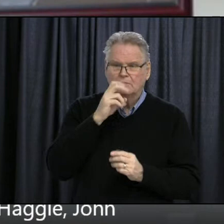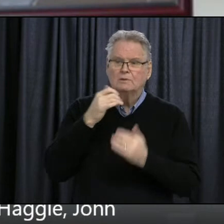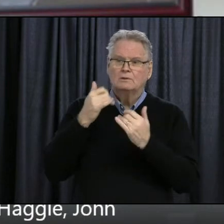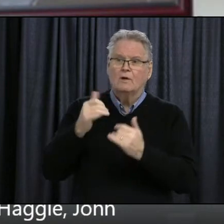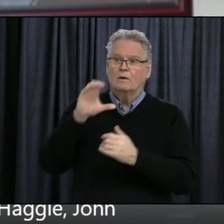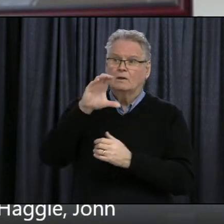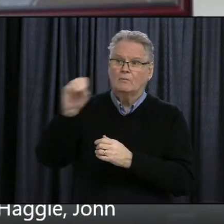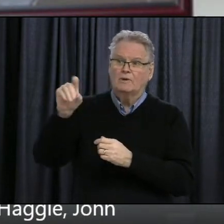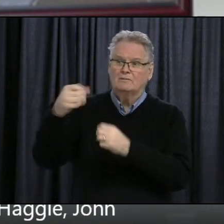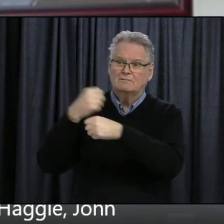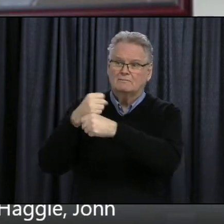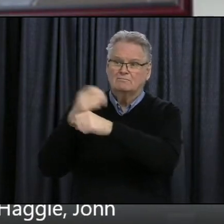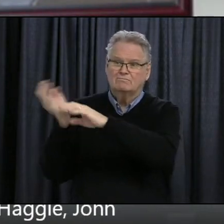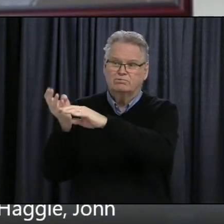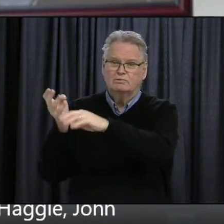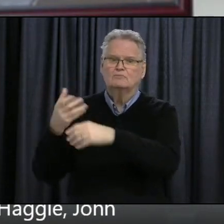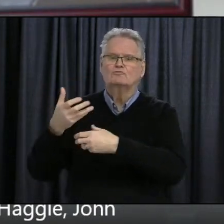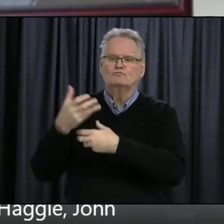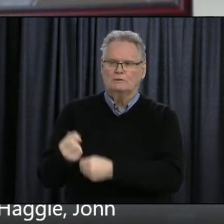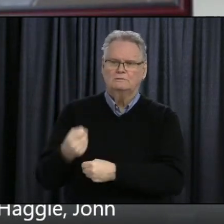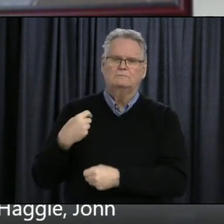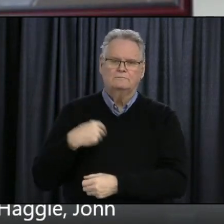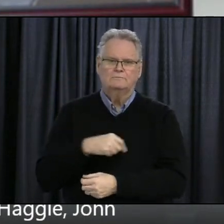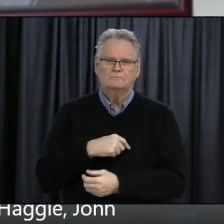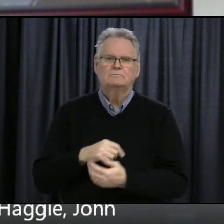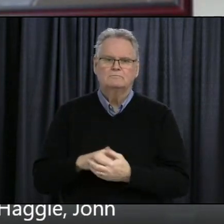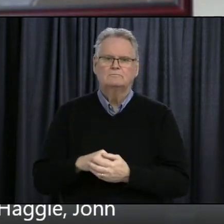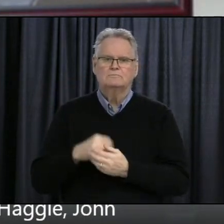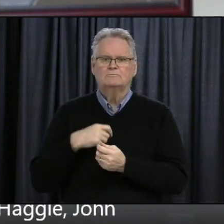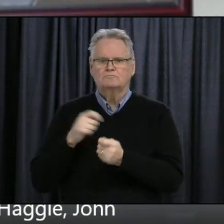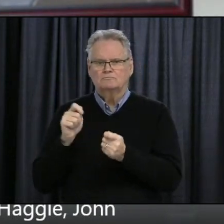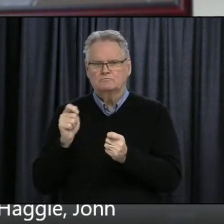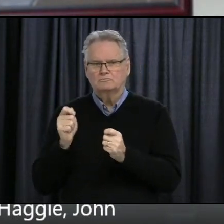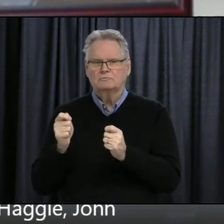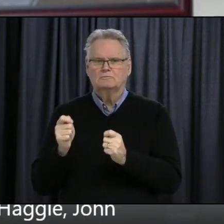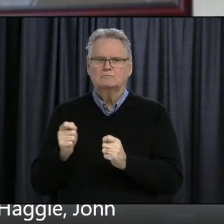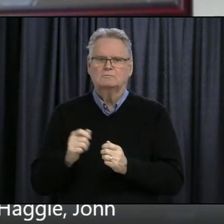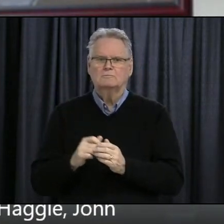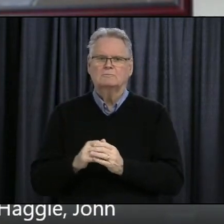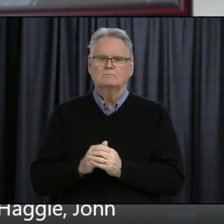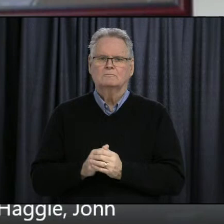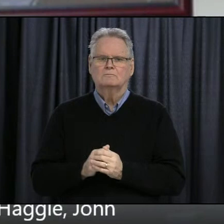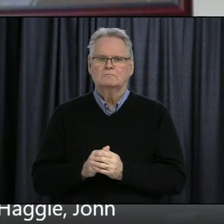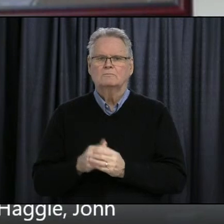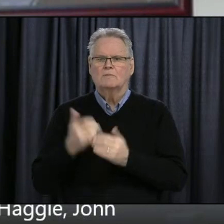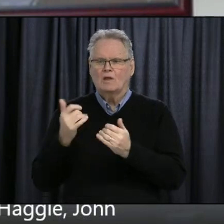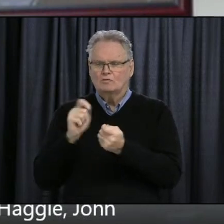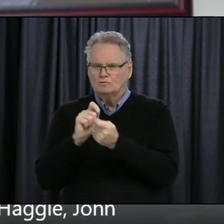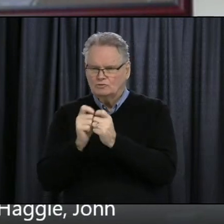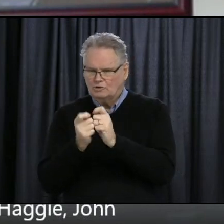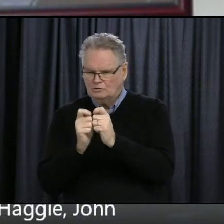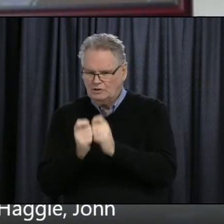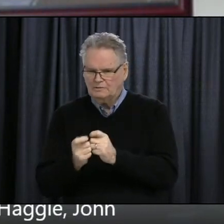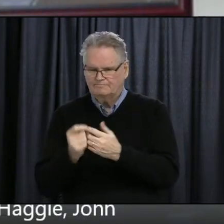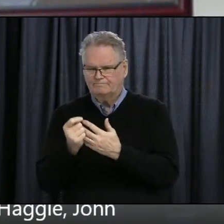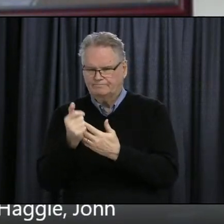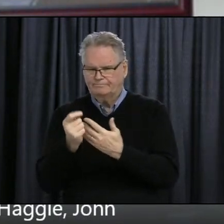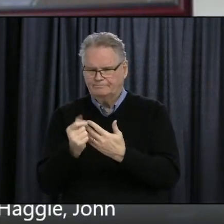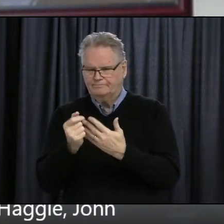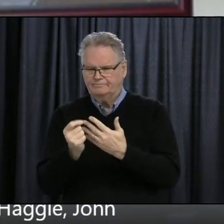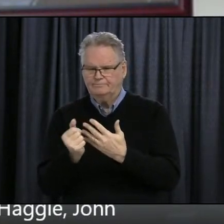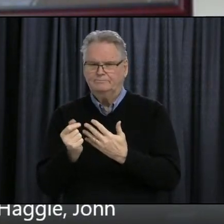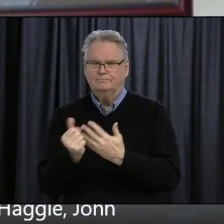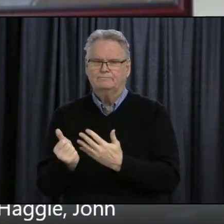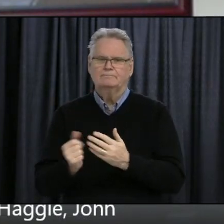aware, and I have asked, of any vaccine currently having been delivered to the province that has been lost because